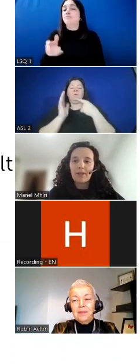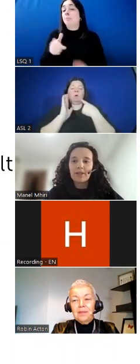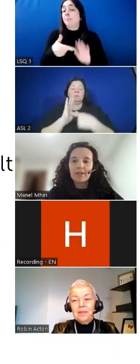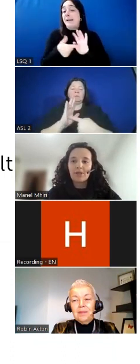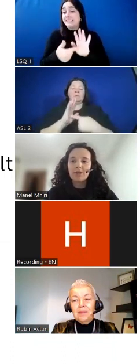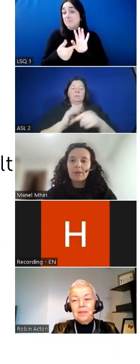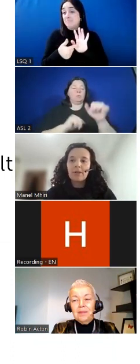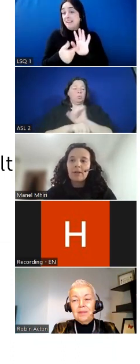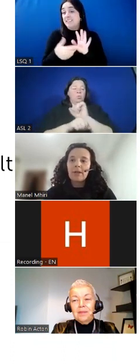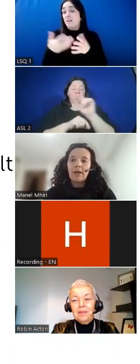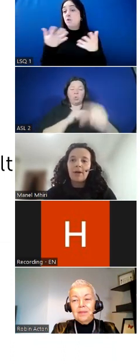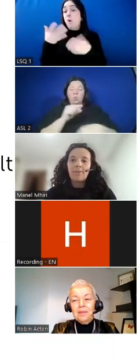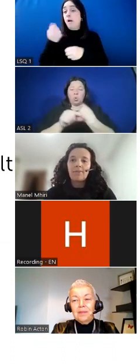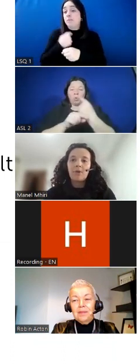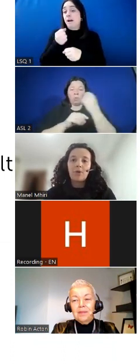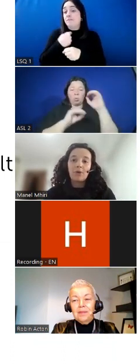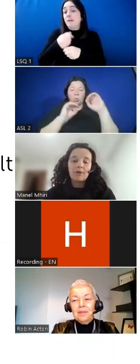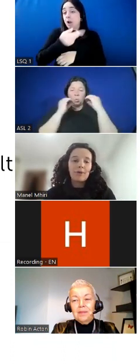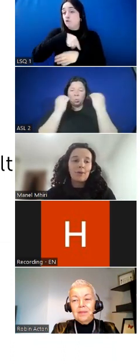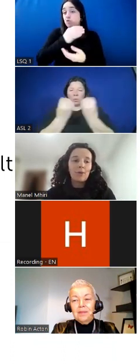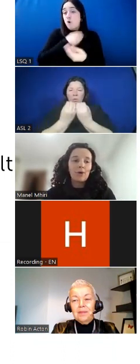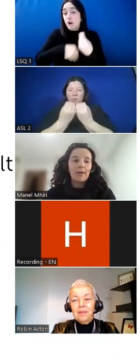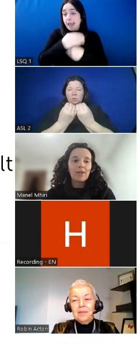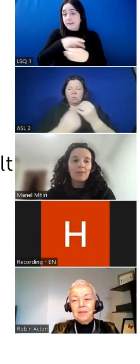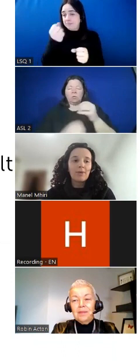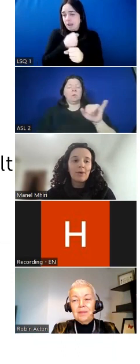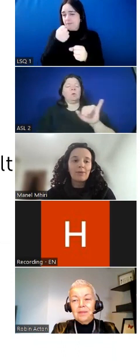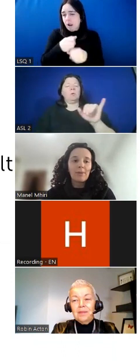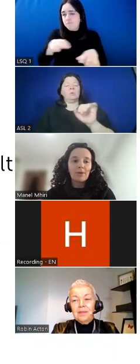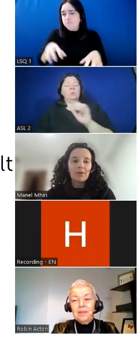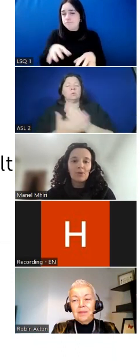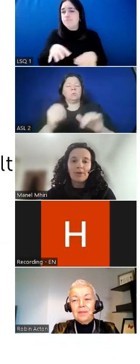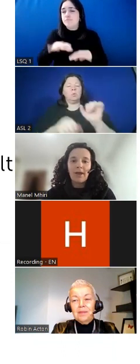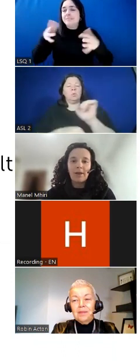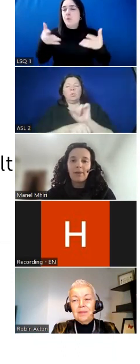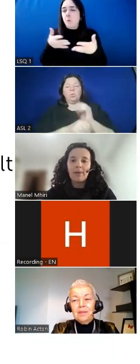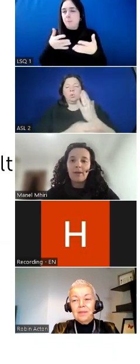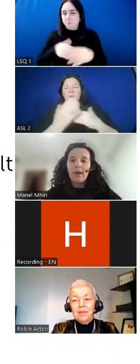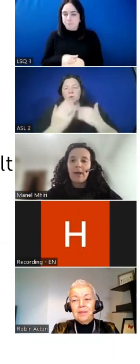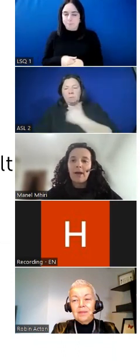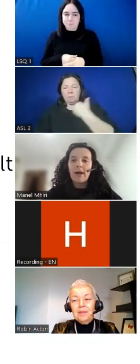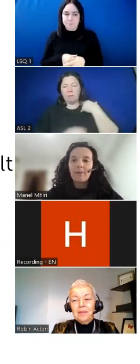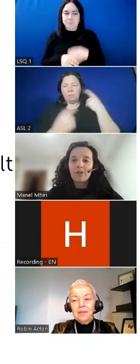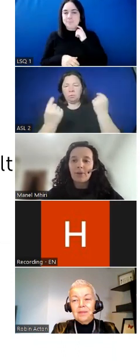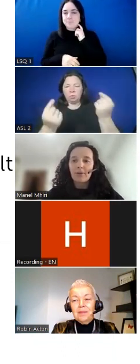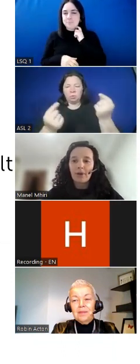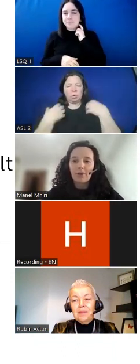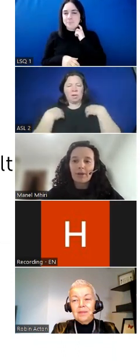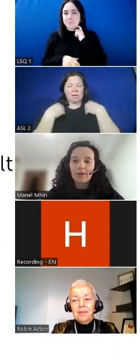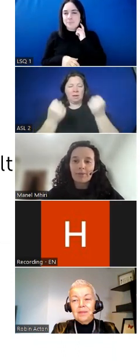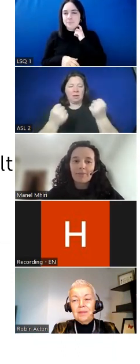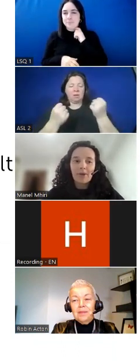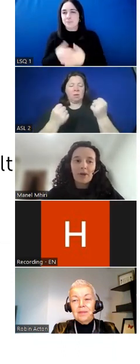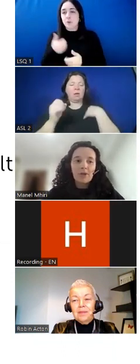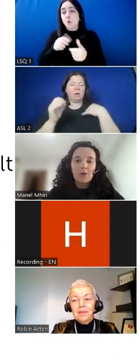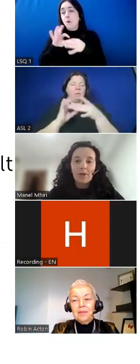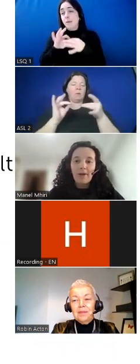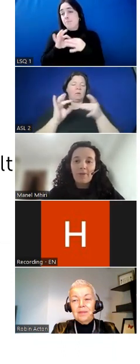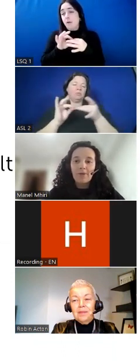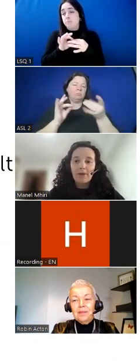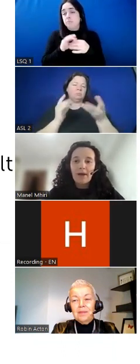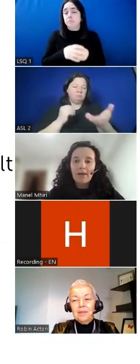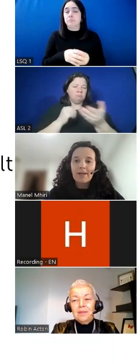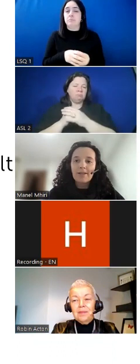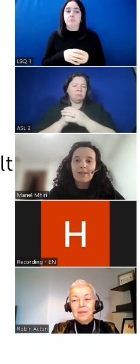global organization, or the work that some of our members do on health, I mentioned the following. So